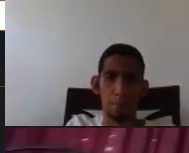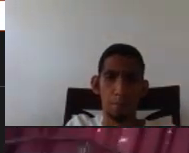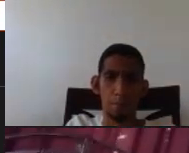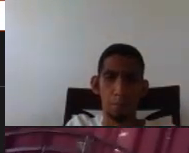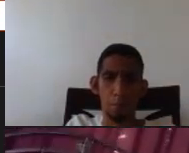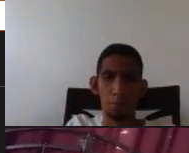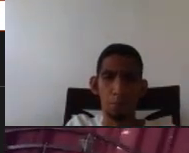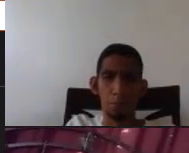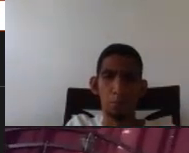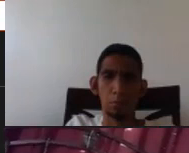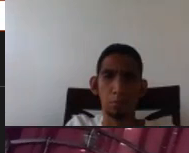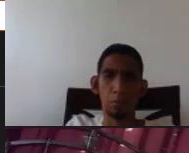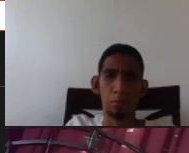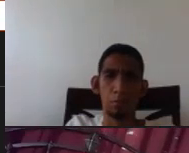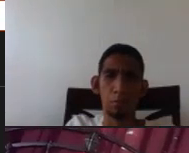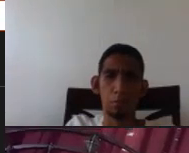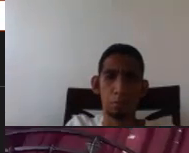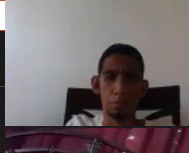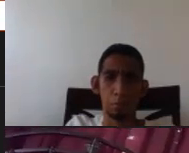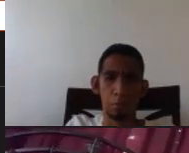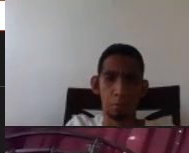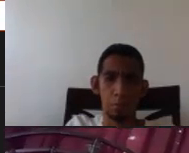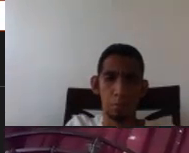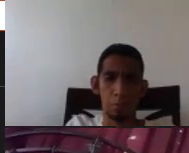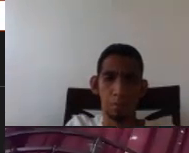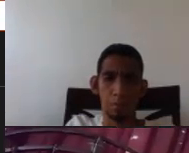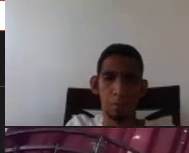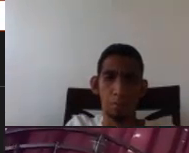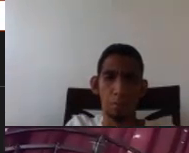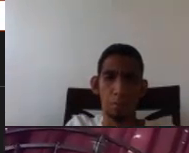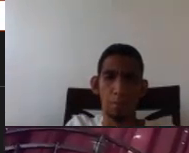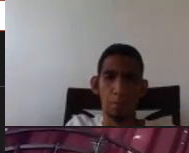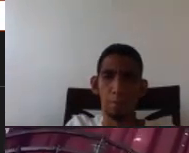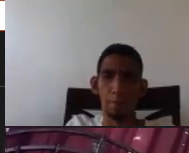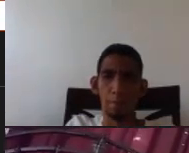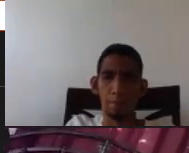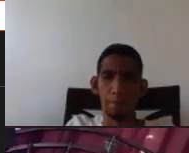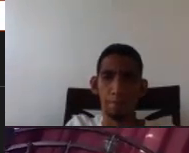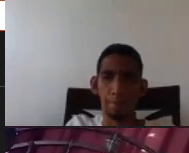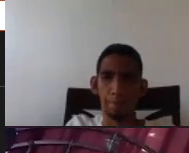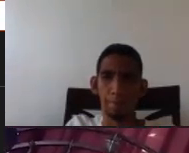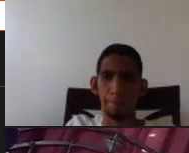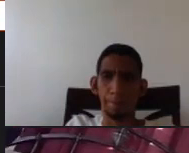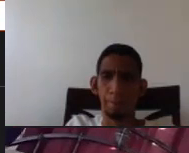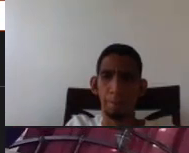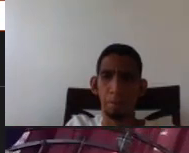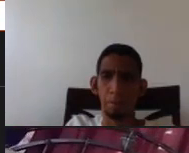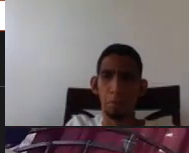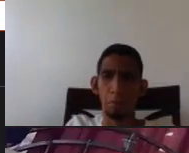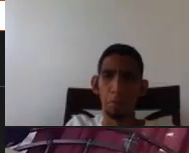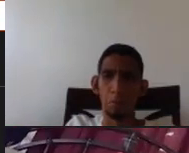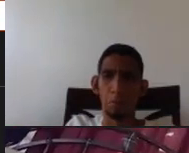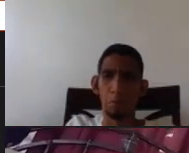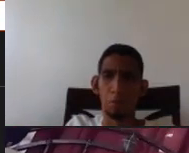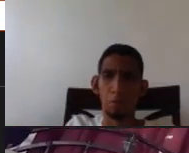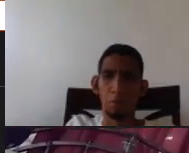gets to return to the individuals. And they really want people to be part of that process, and that participants feel like they are